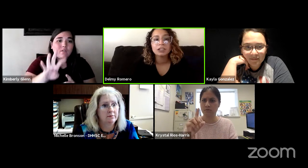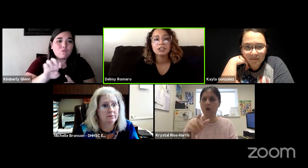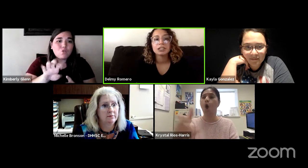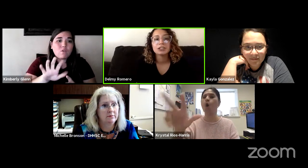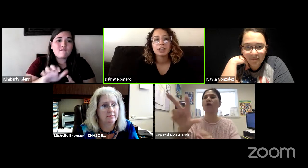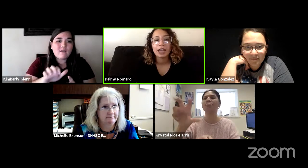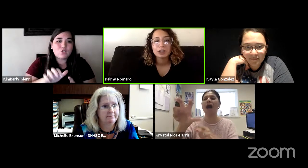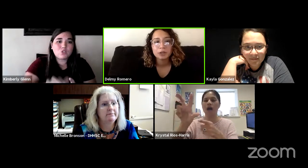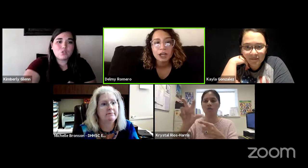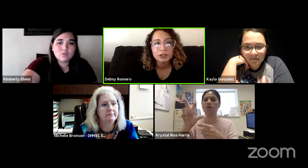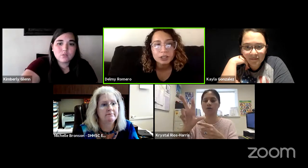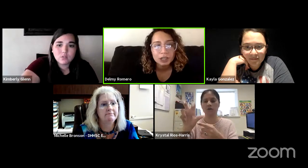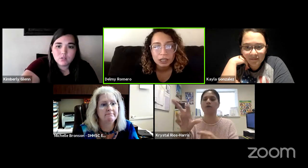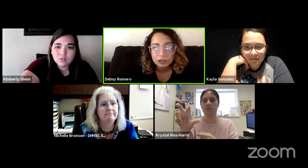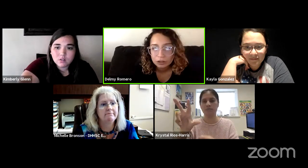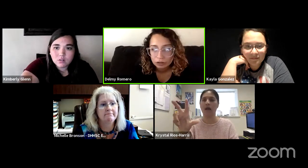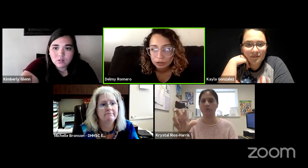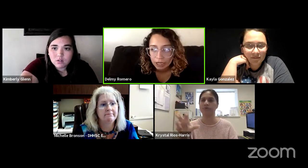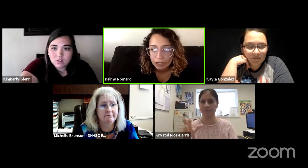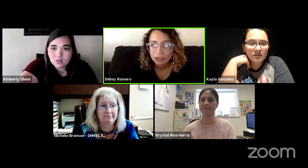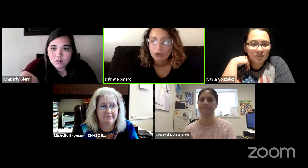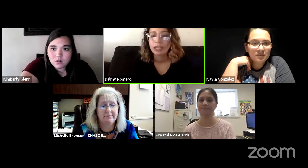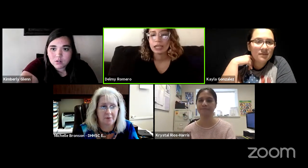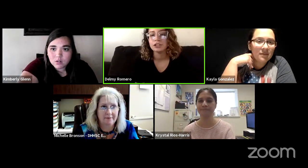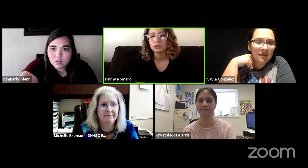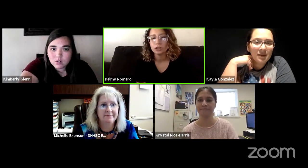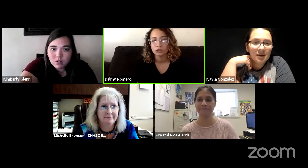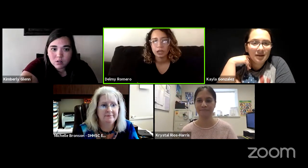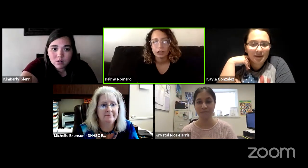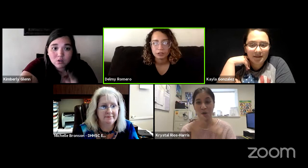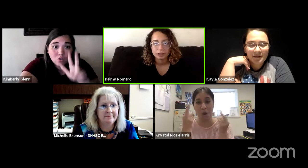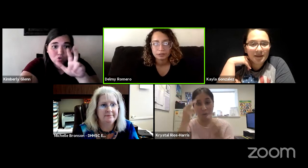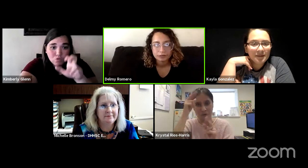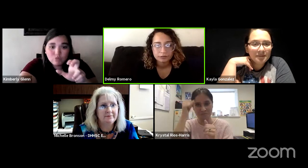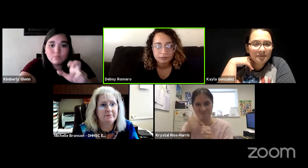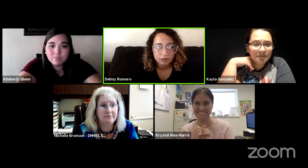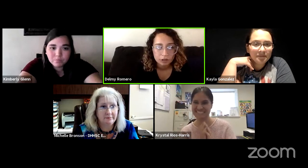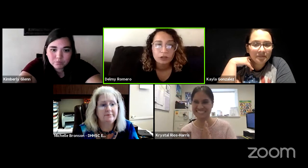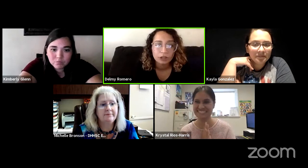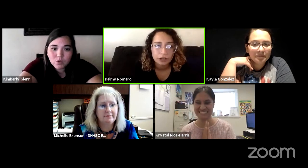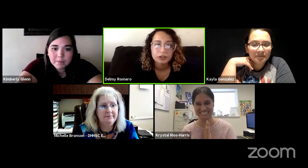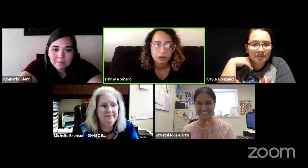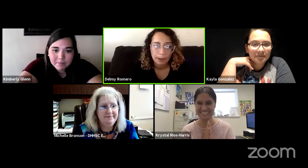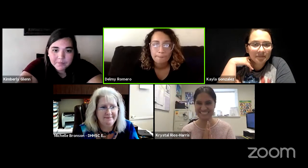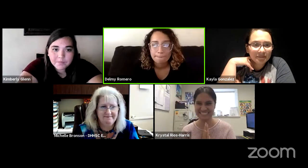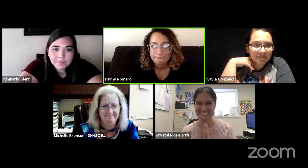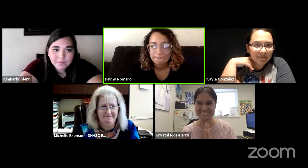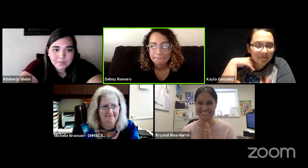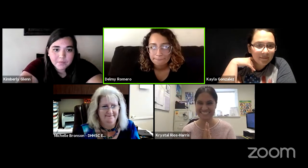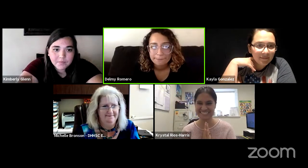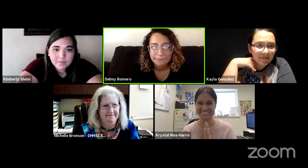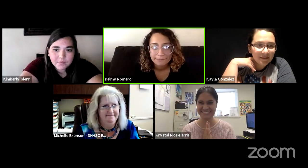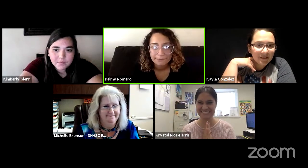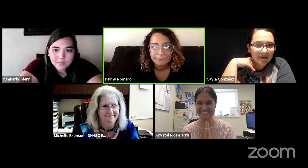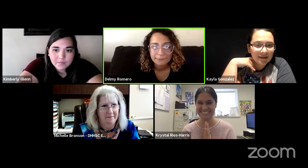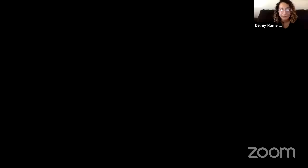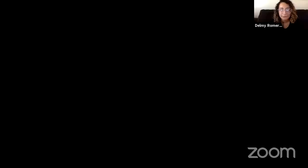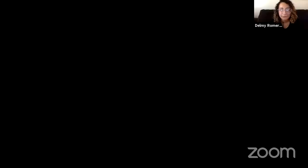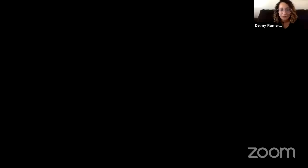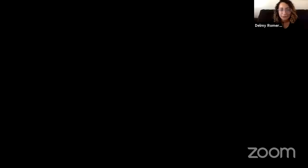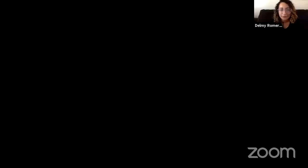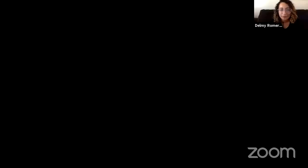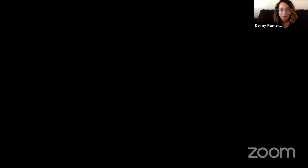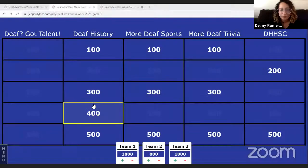The DHH history has 100, 300. Okay, yeah, let's do the 300. 300, okay.